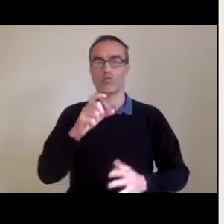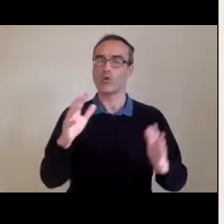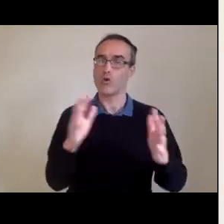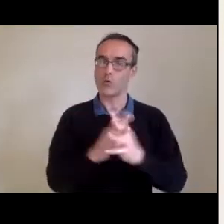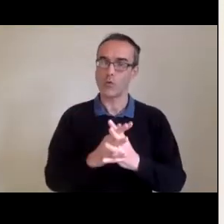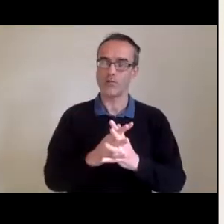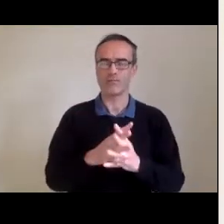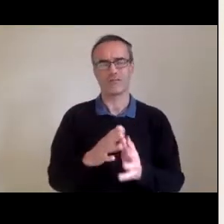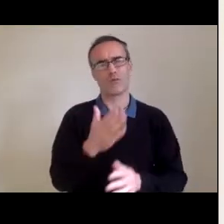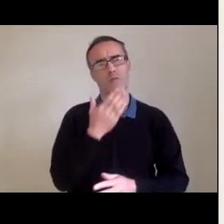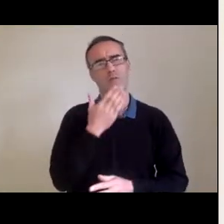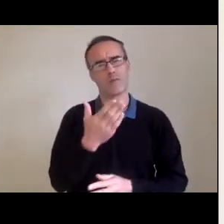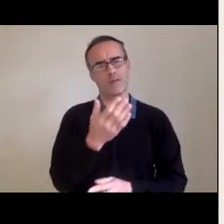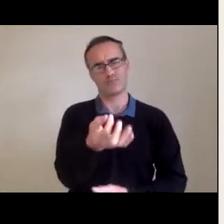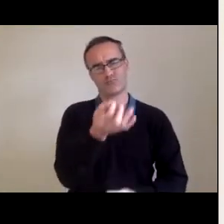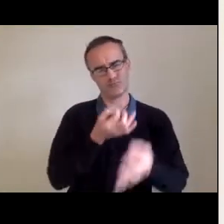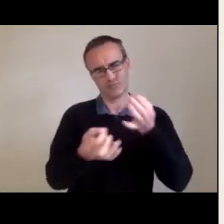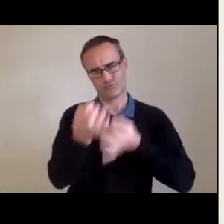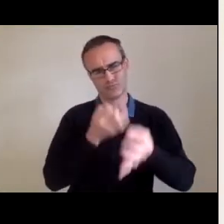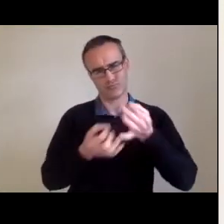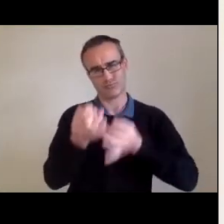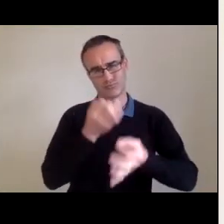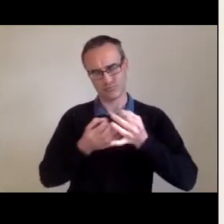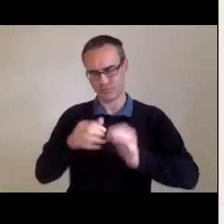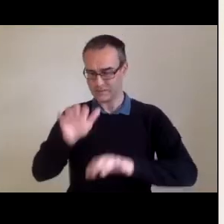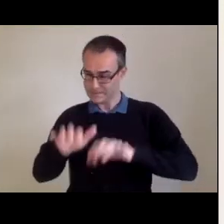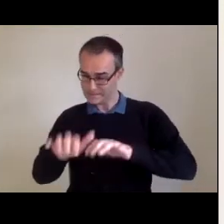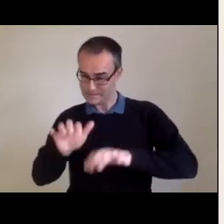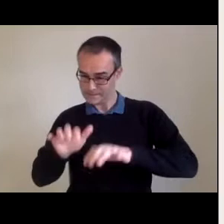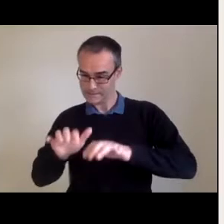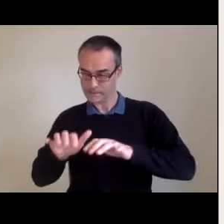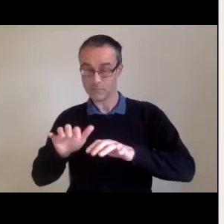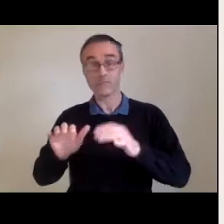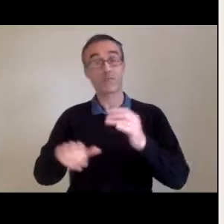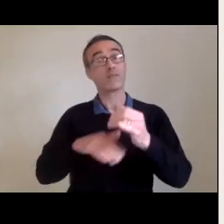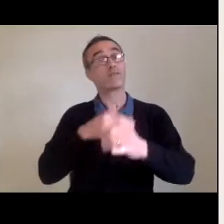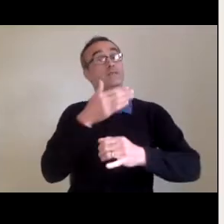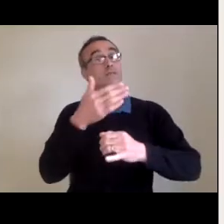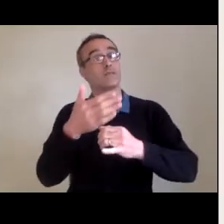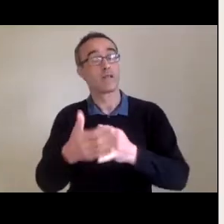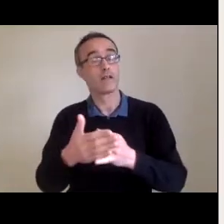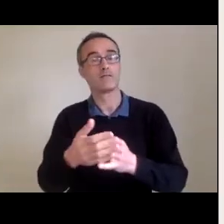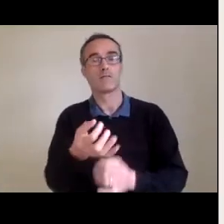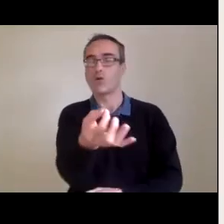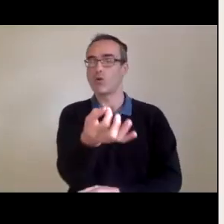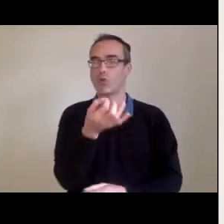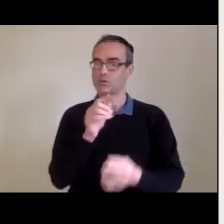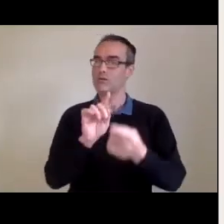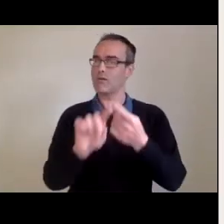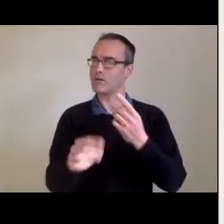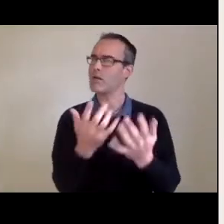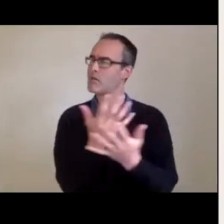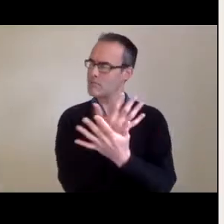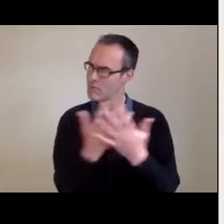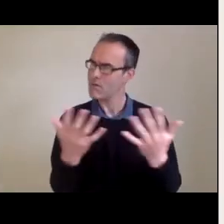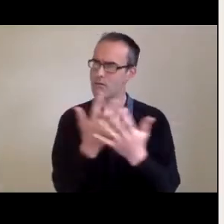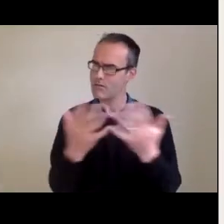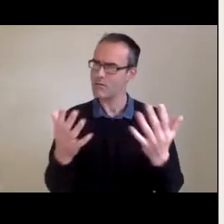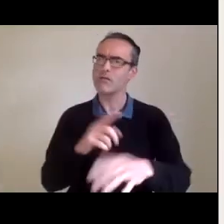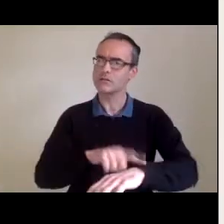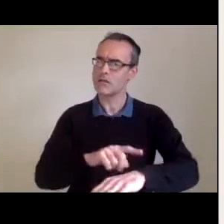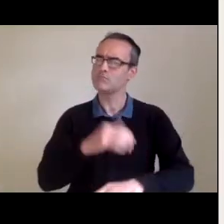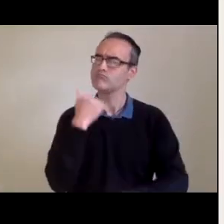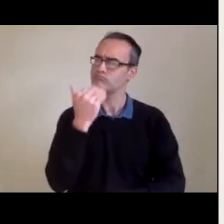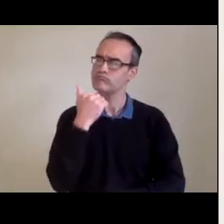at any point throughout the webinar. We've got plenty of time for Q&A after the presentation, so we really do want to hear from you. You are just